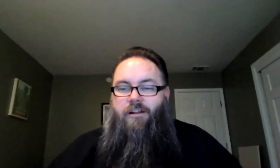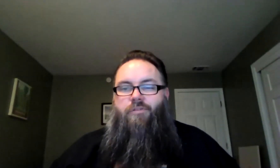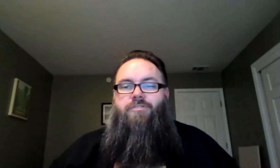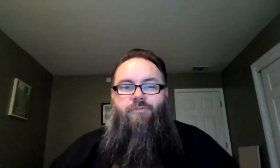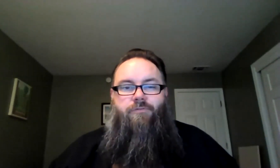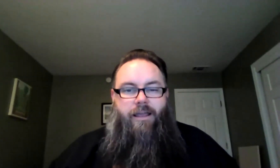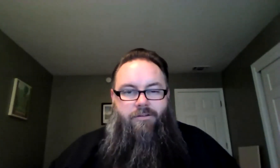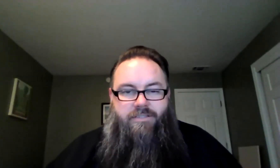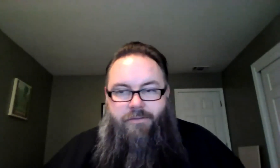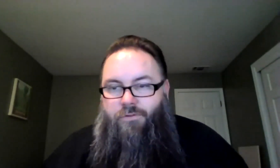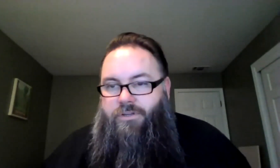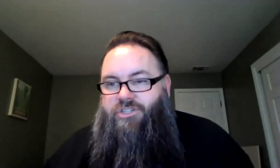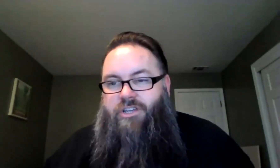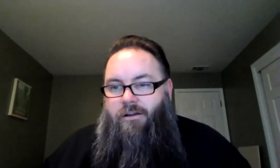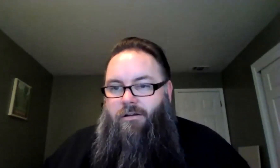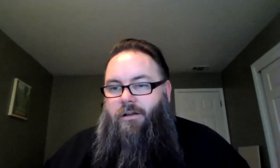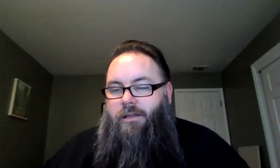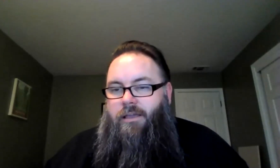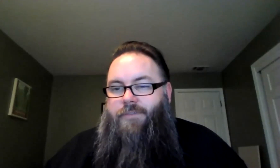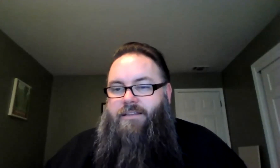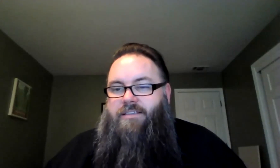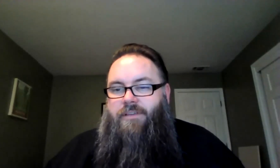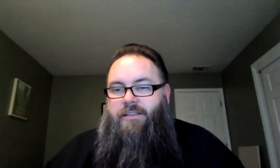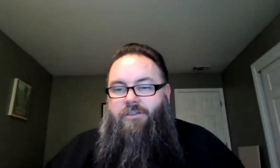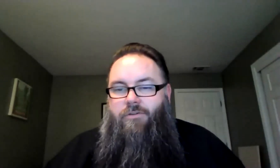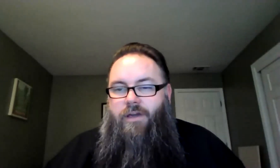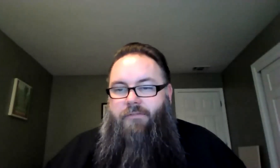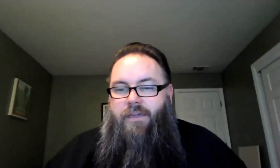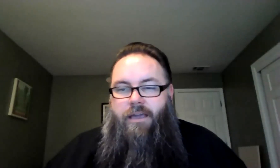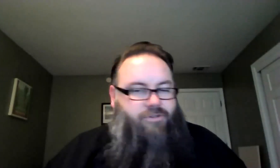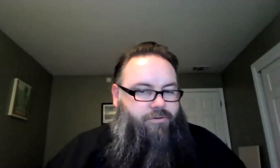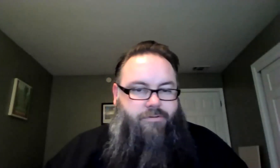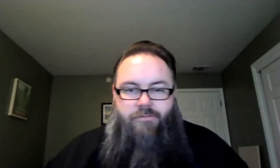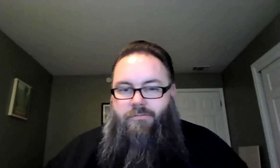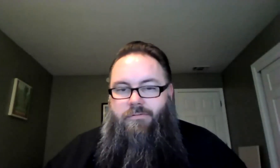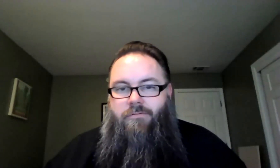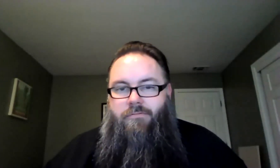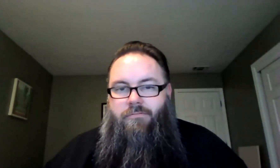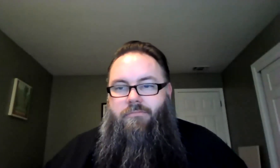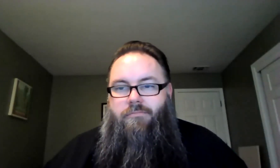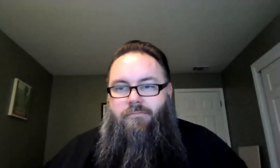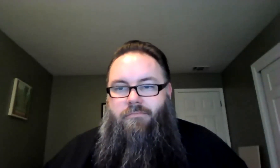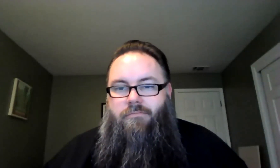to open it up to providers if you could share if that is something that you have encountered.